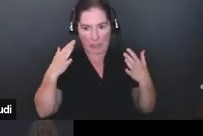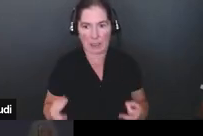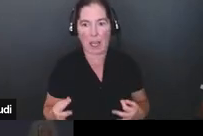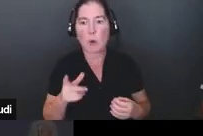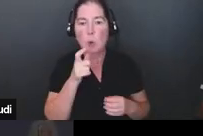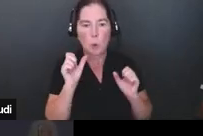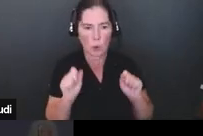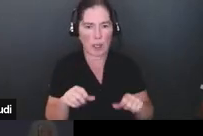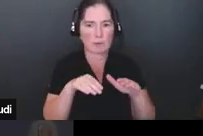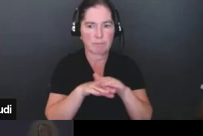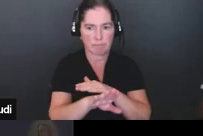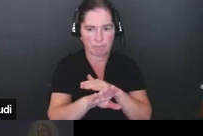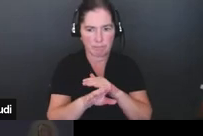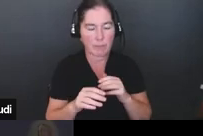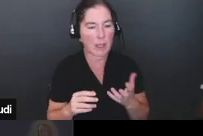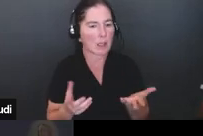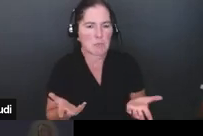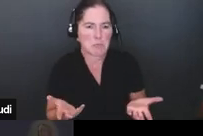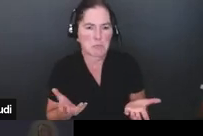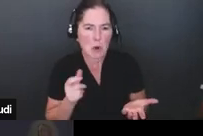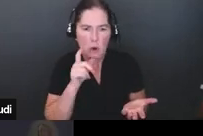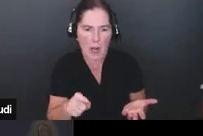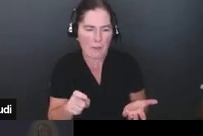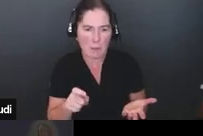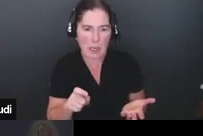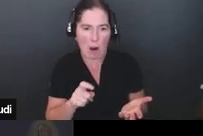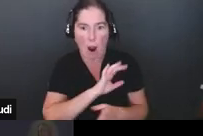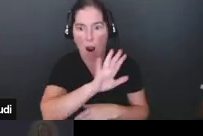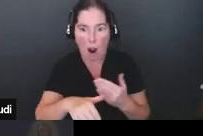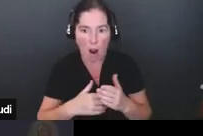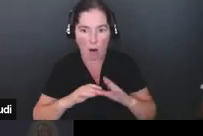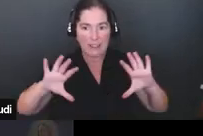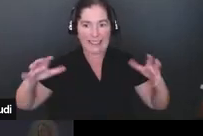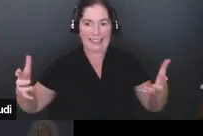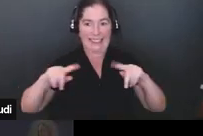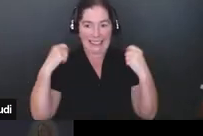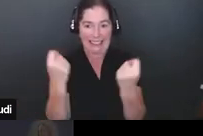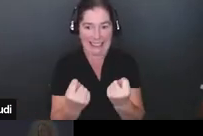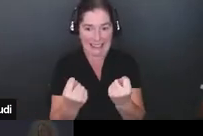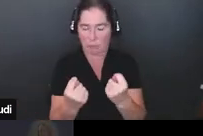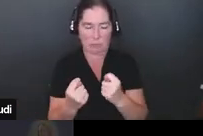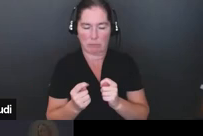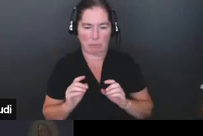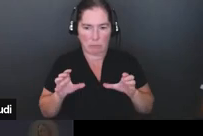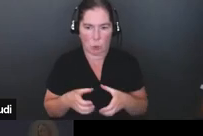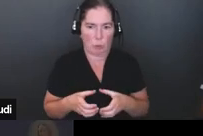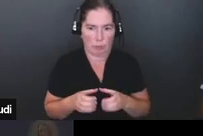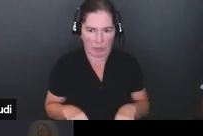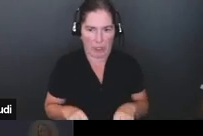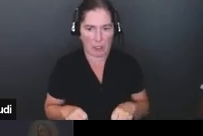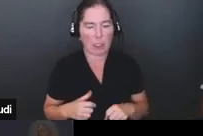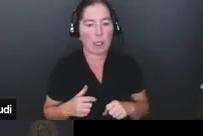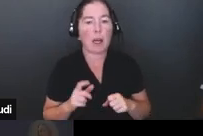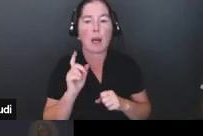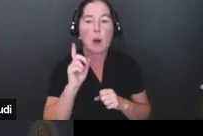this channel. And that does not need to be everybody in the larger team. Remember, we're still just working in one